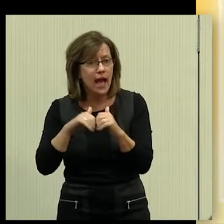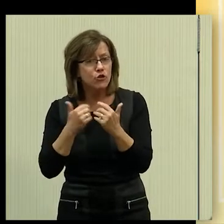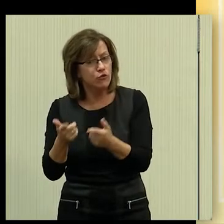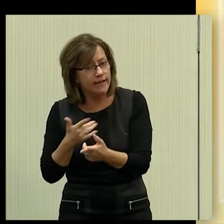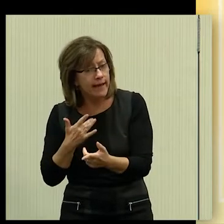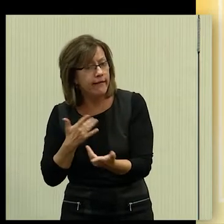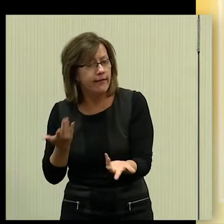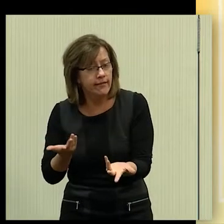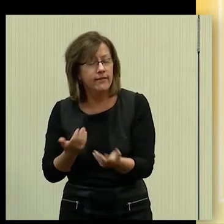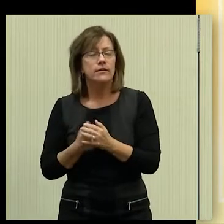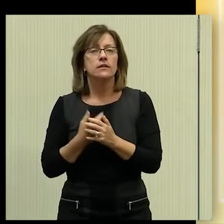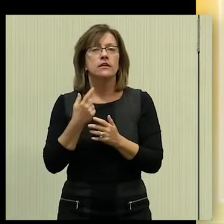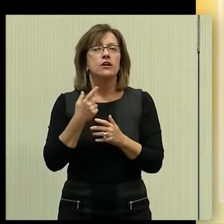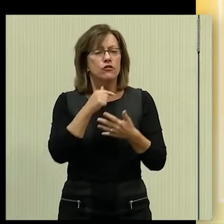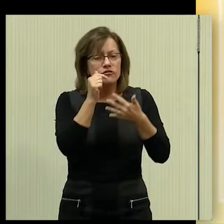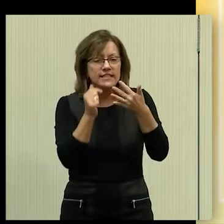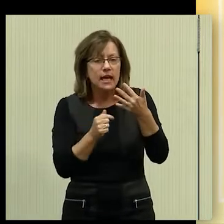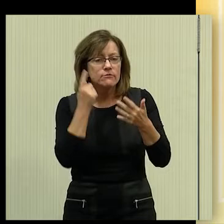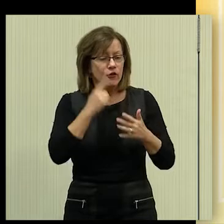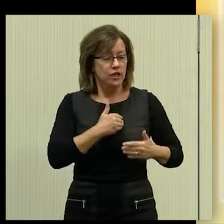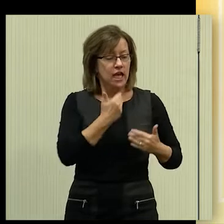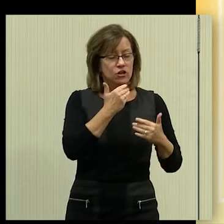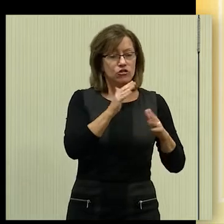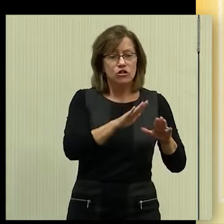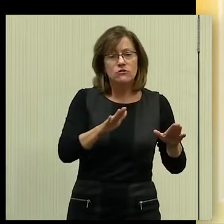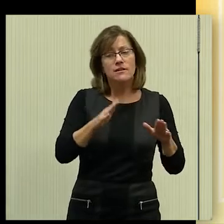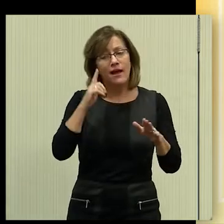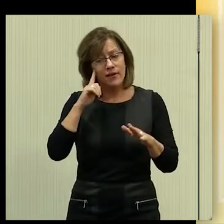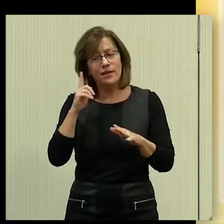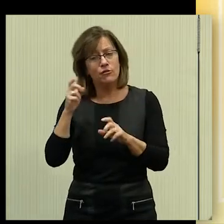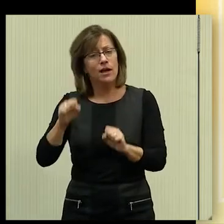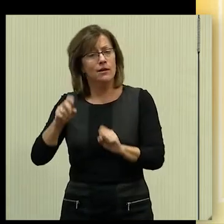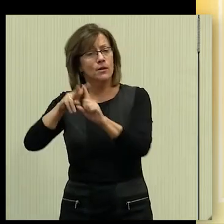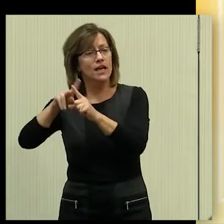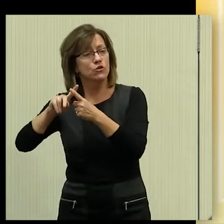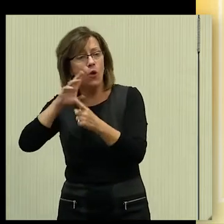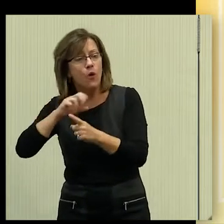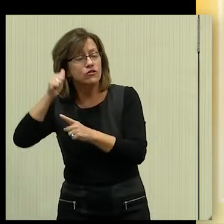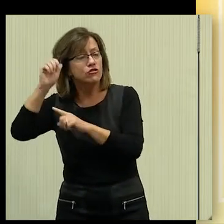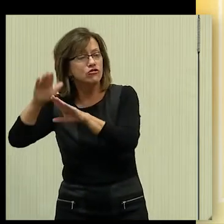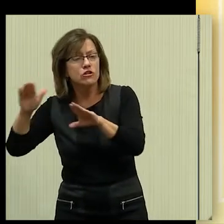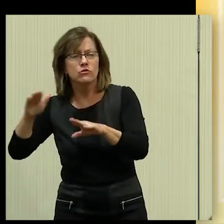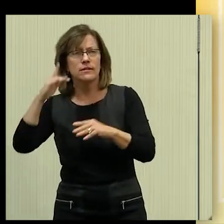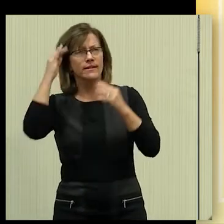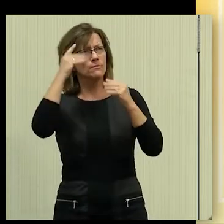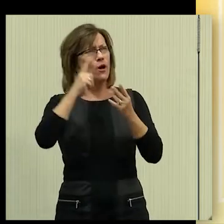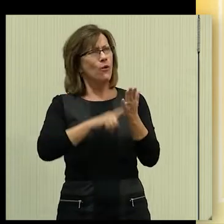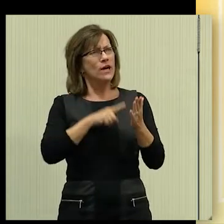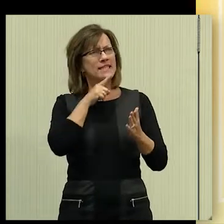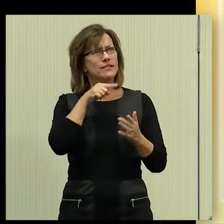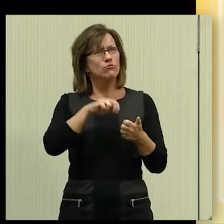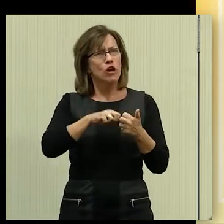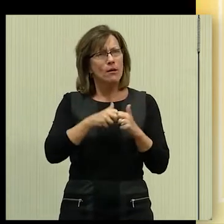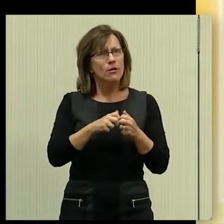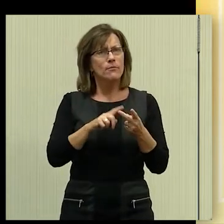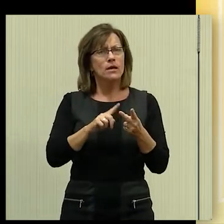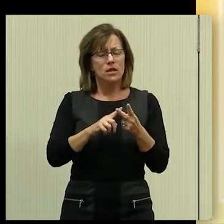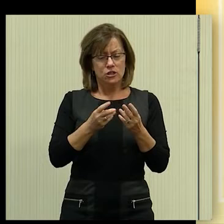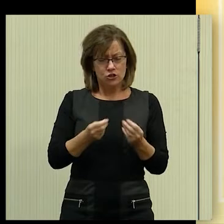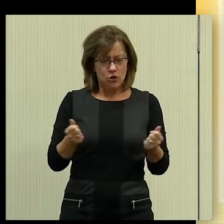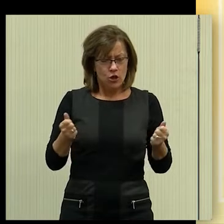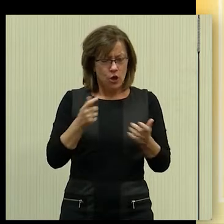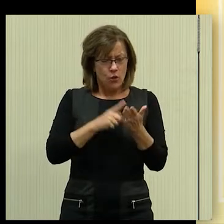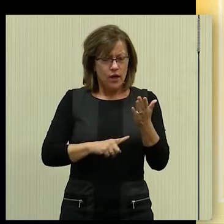least for younger children, but I think these work for older children too, is when they're thinking about what is the problem? What are the solutions? So what are